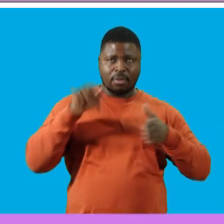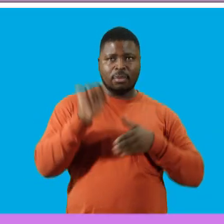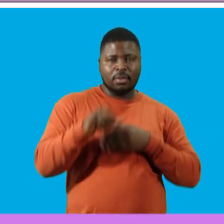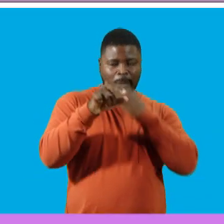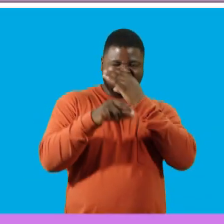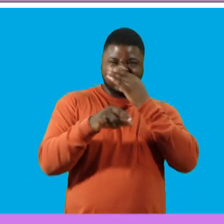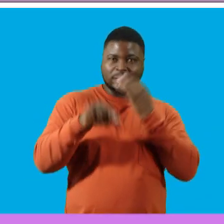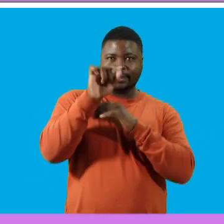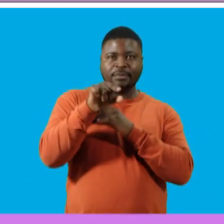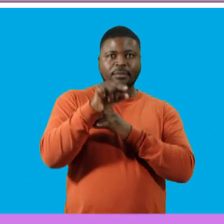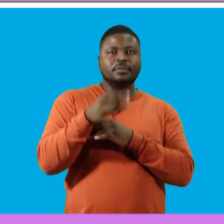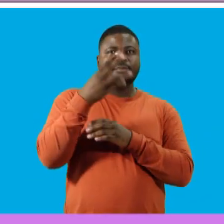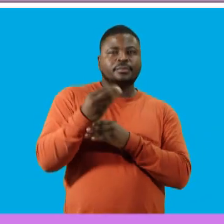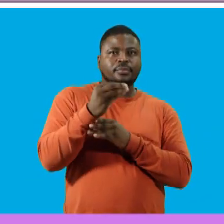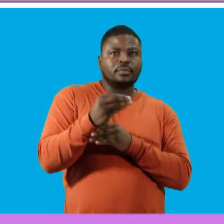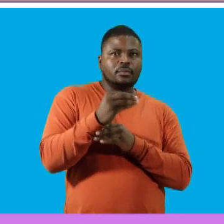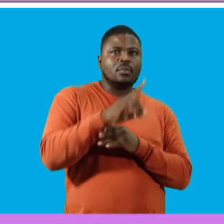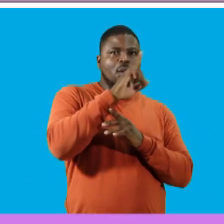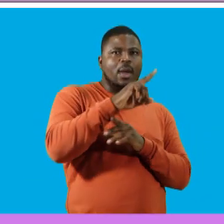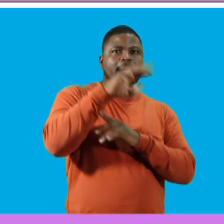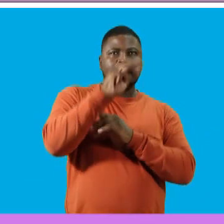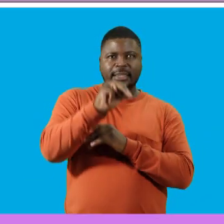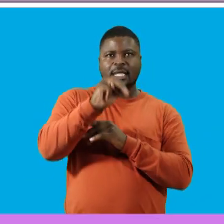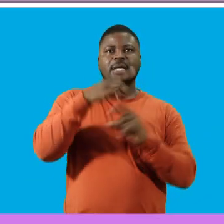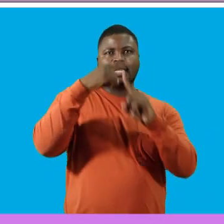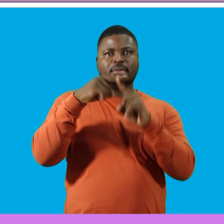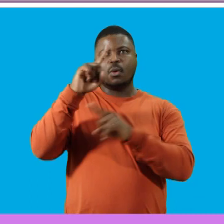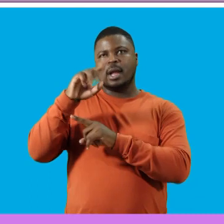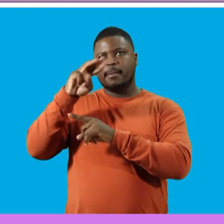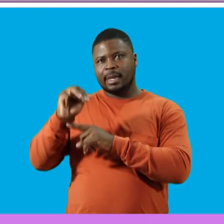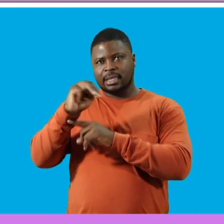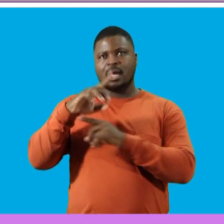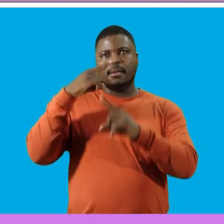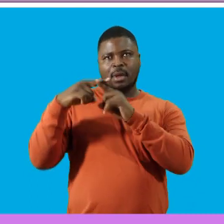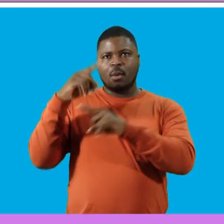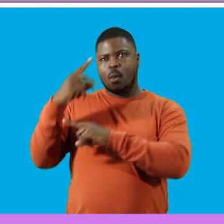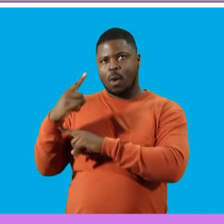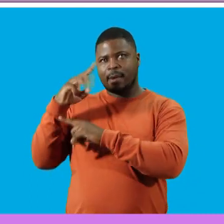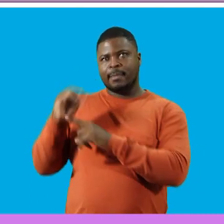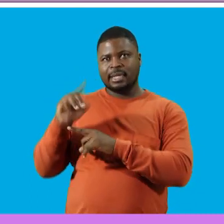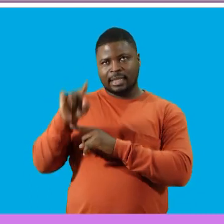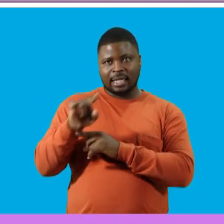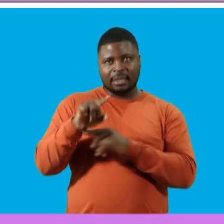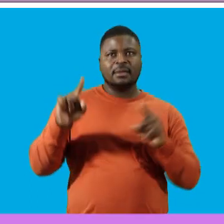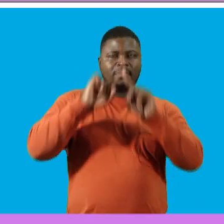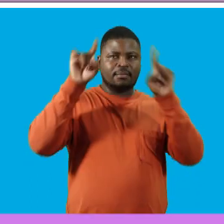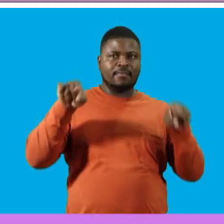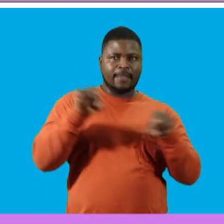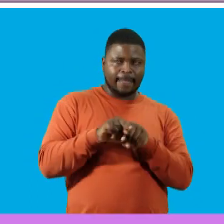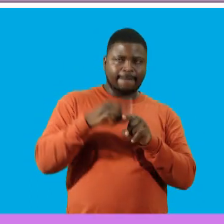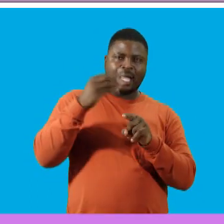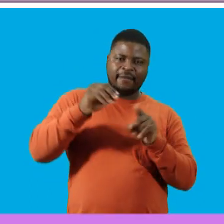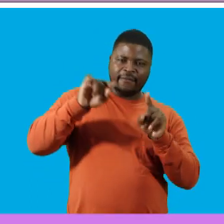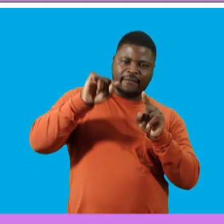by 1 meter by another meter is shown alongside. The block is drilled in the